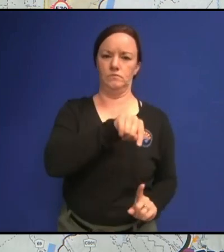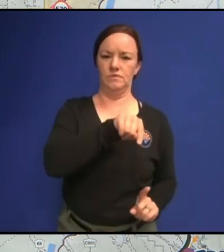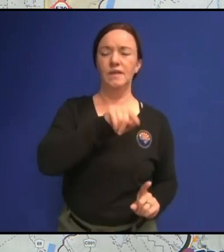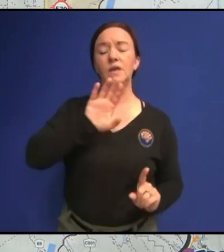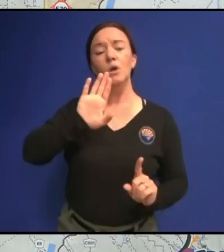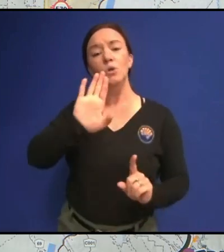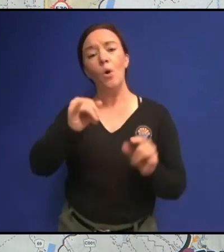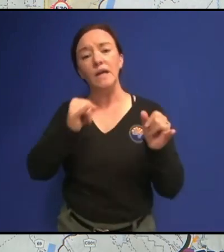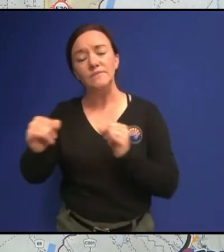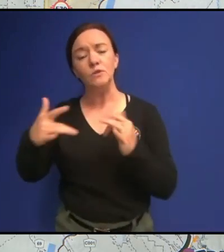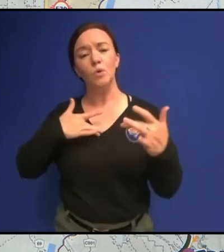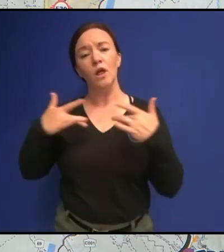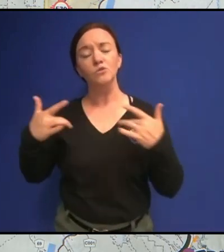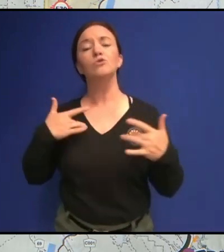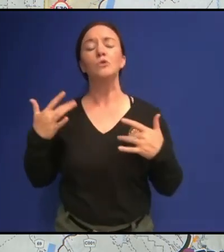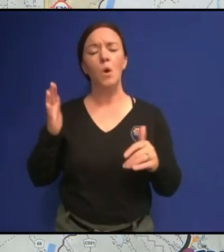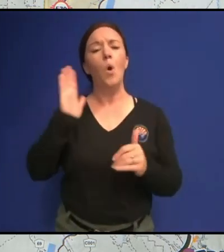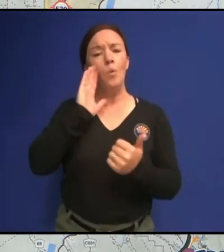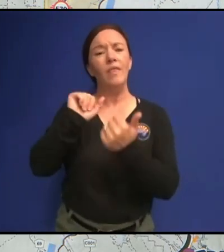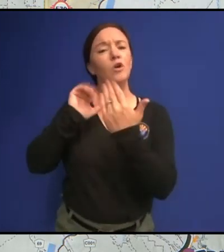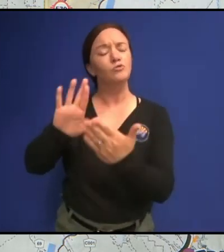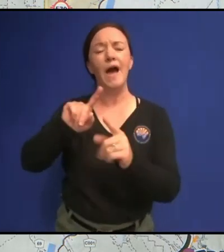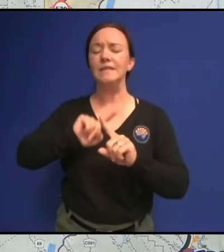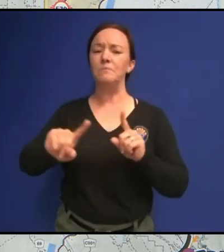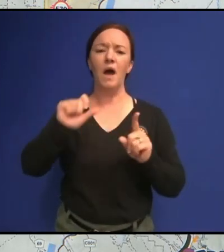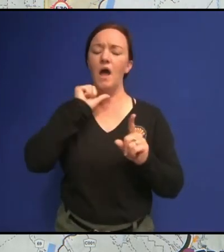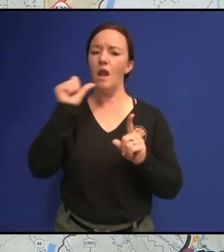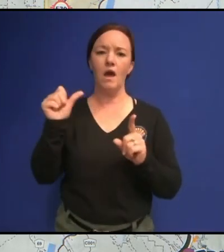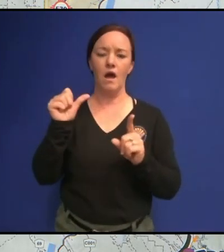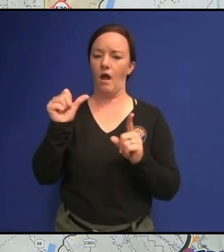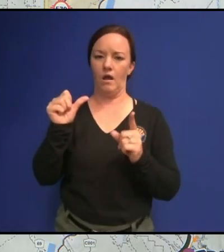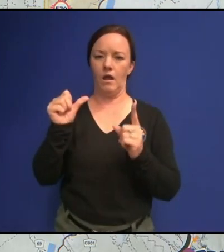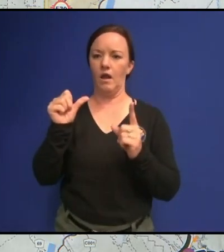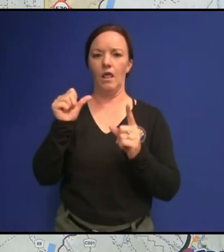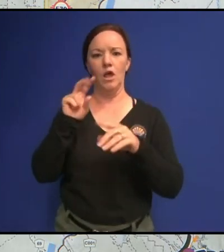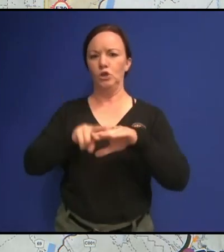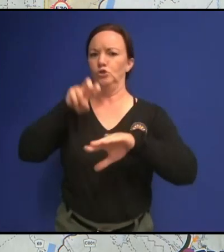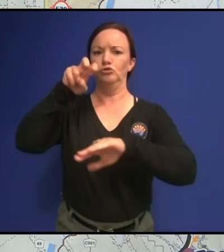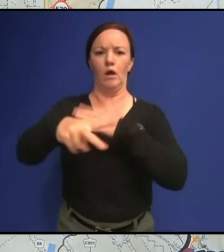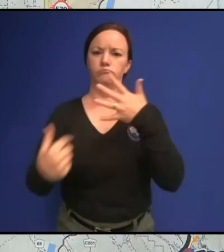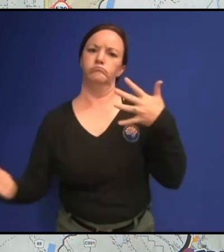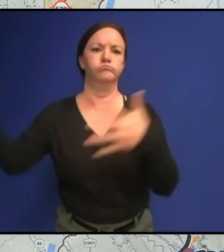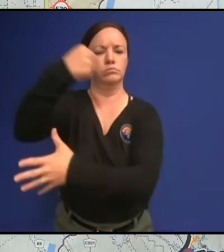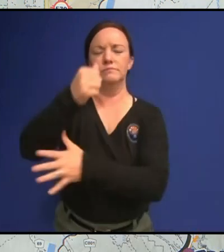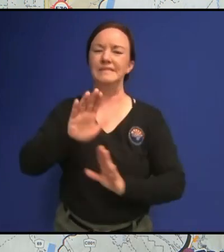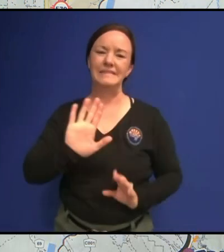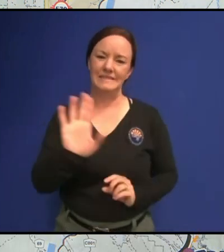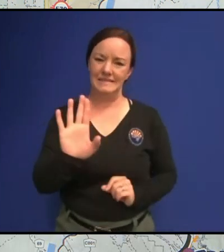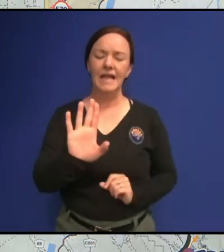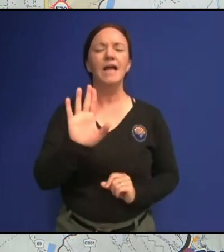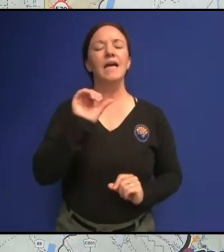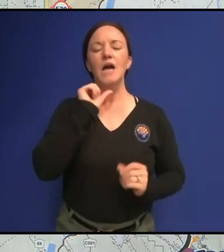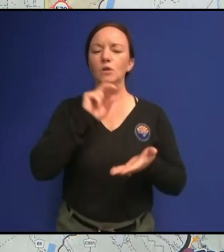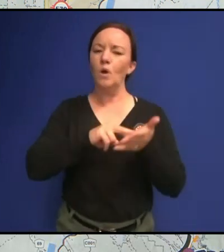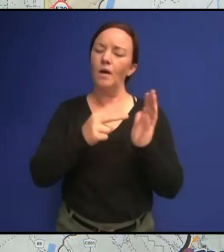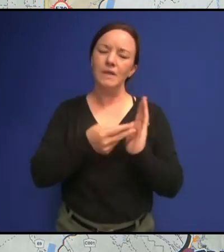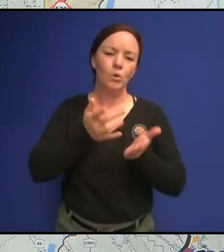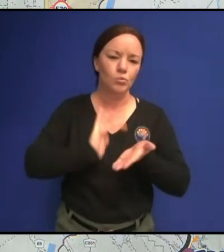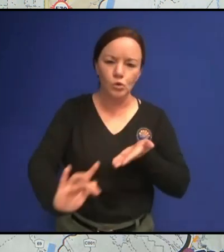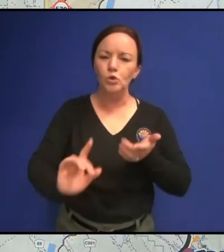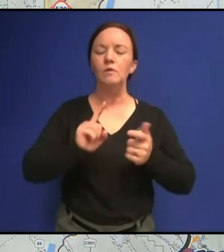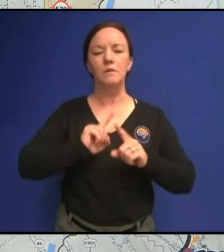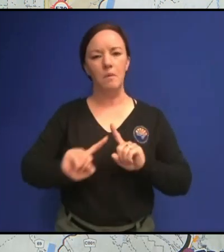issue. I don't mean that to sound rude at all. We will get to it, but we want to get the most work done we can, and the clock's